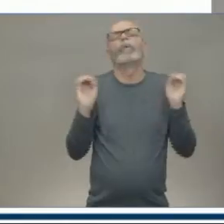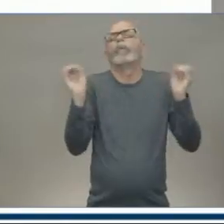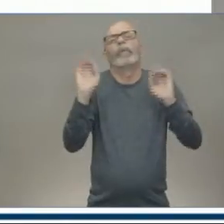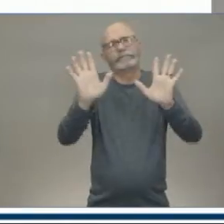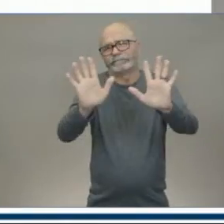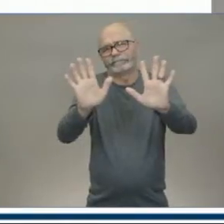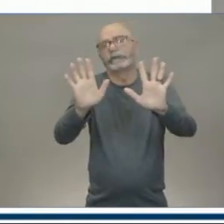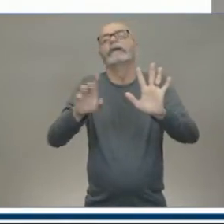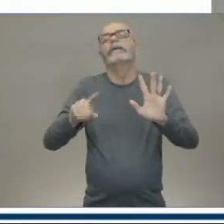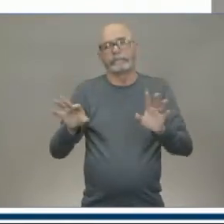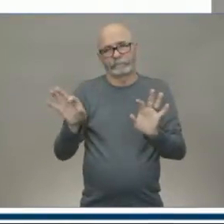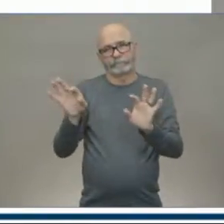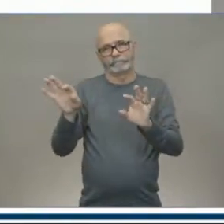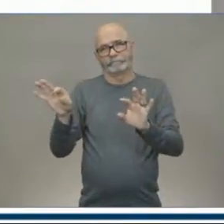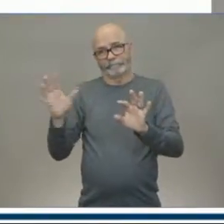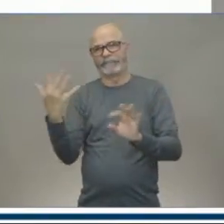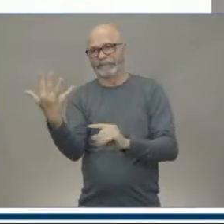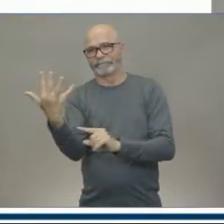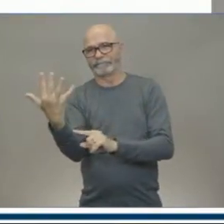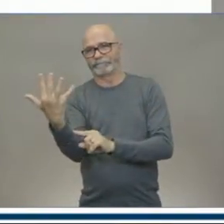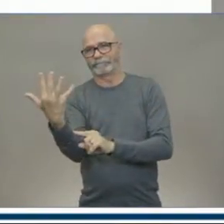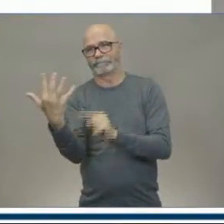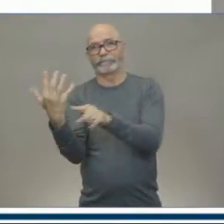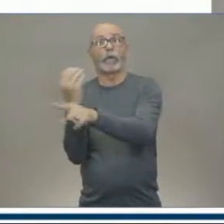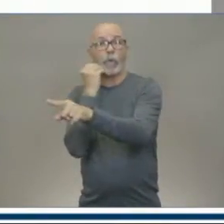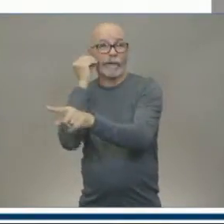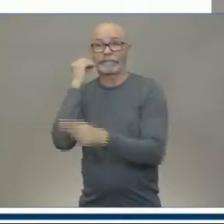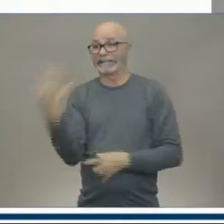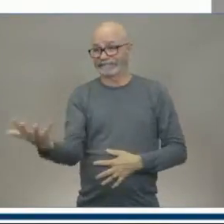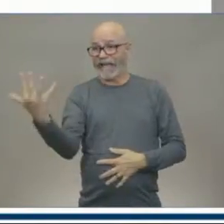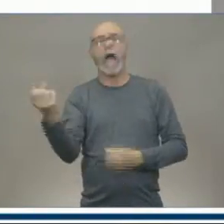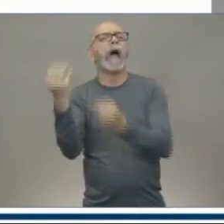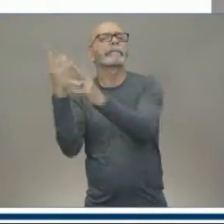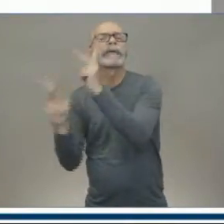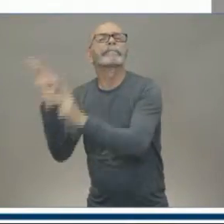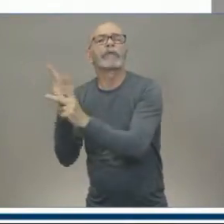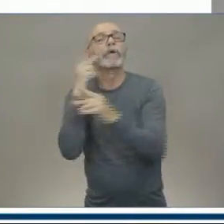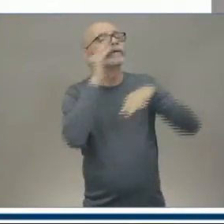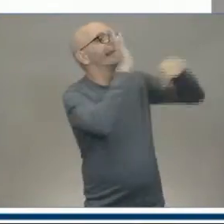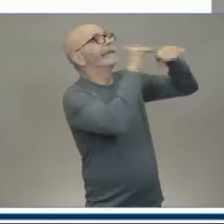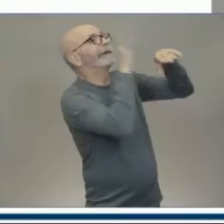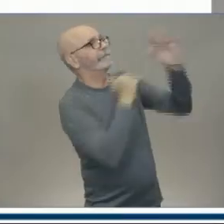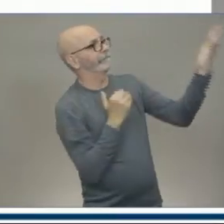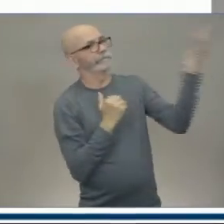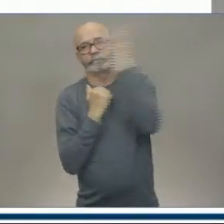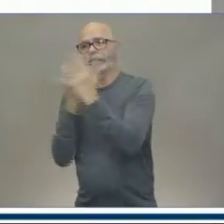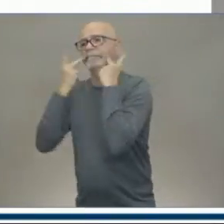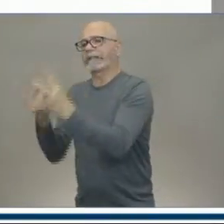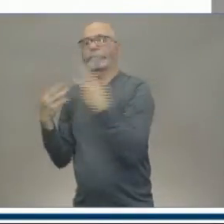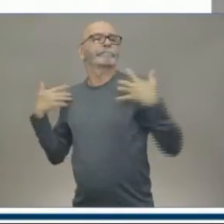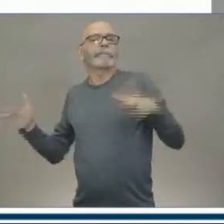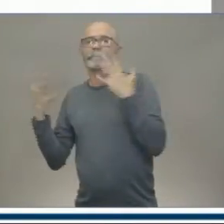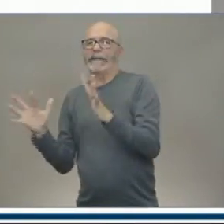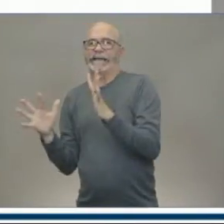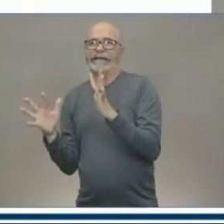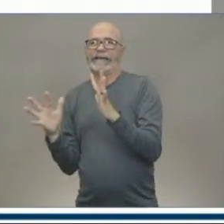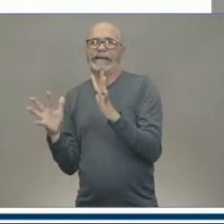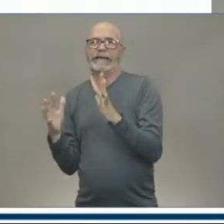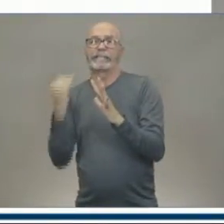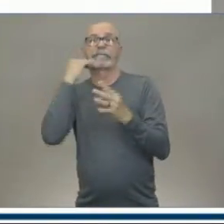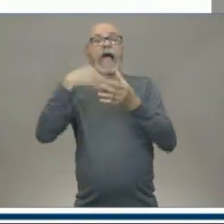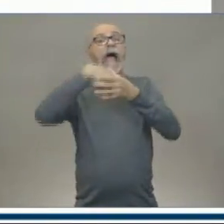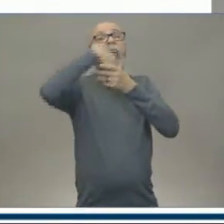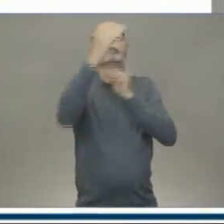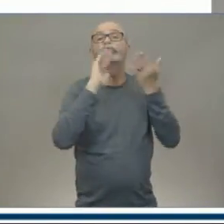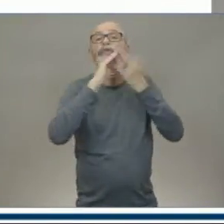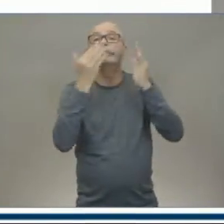out into the community, they can only go in groups of up to 5, and that allow within that 5 that it can be